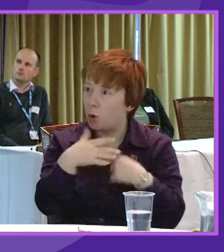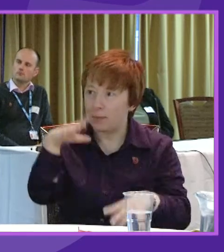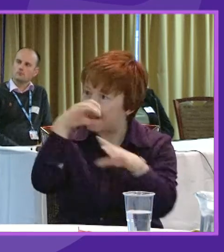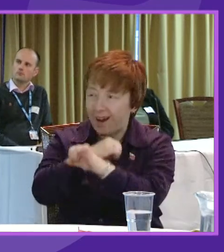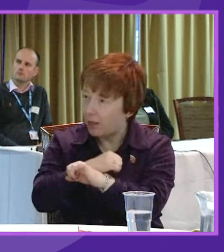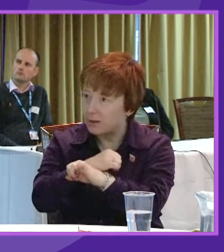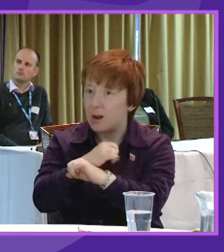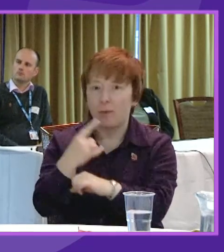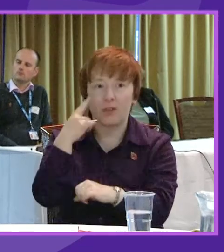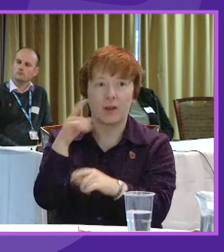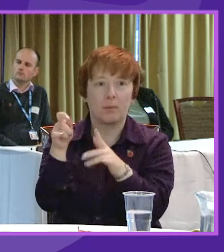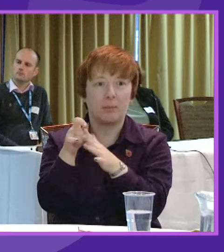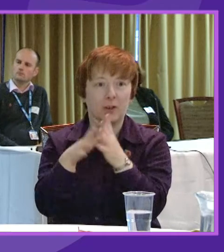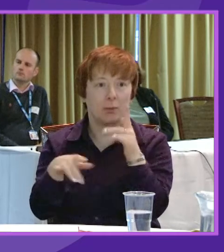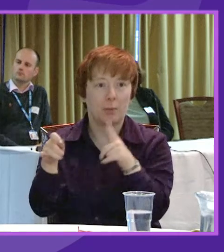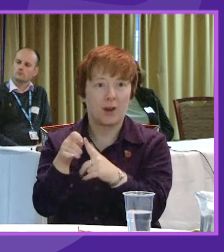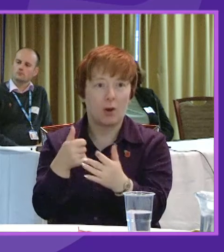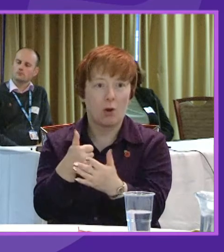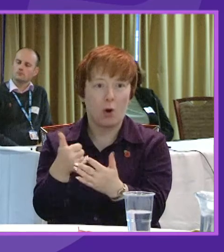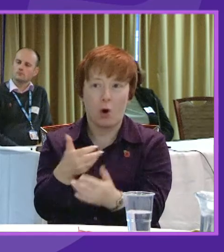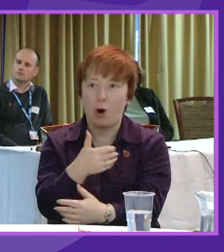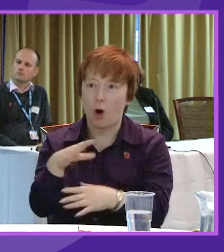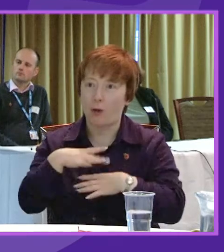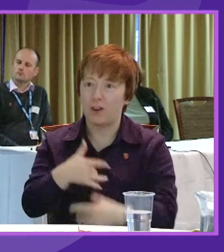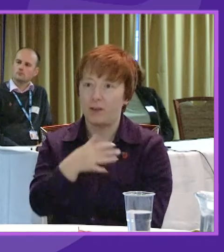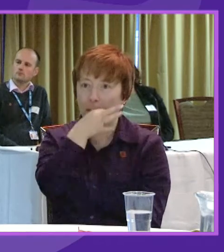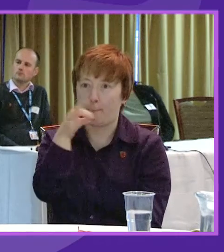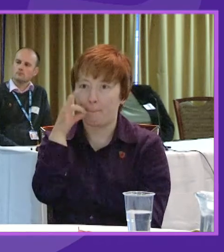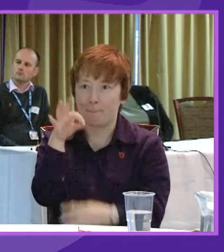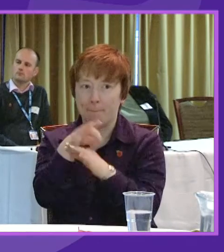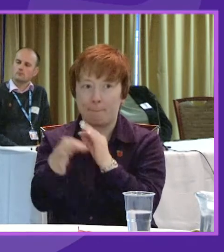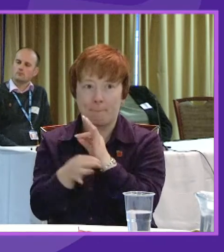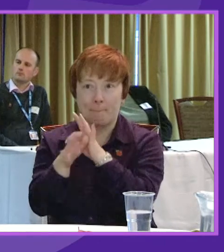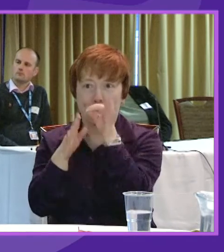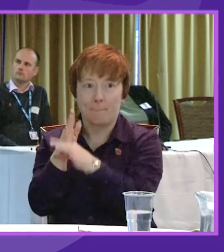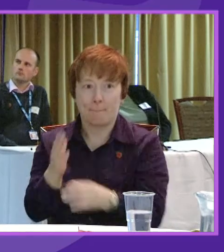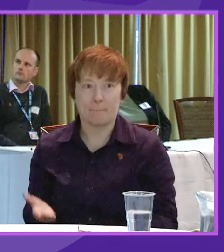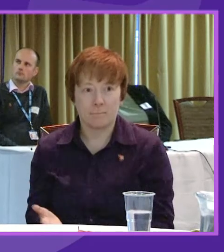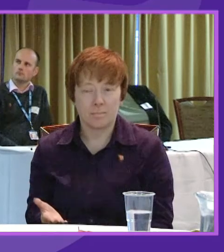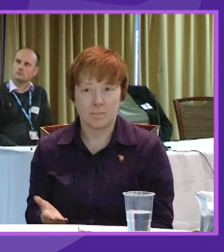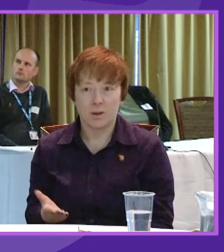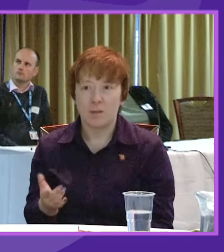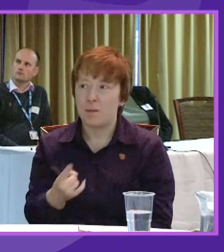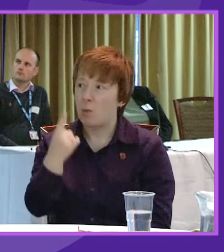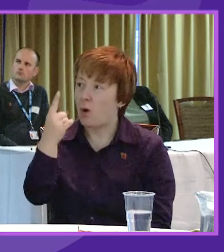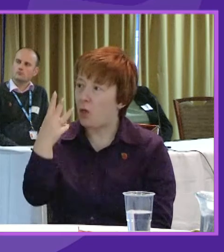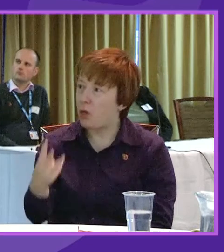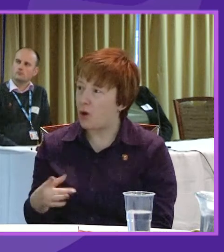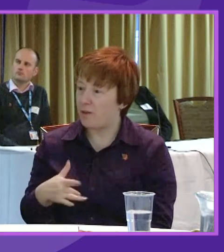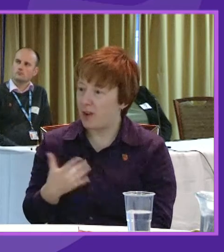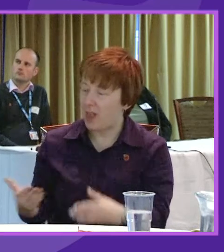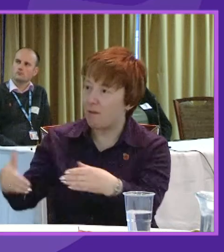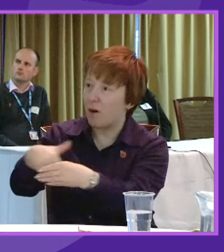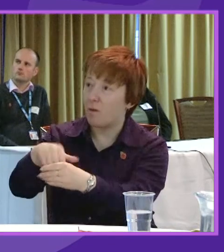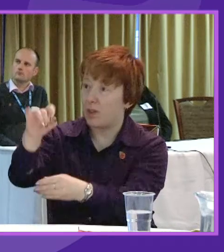silenced. But it suggests that PWPs always already feel that they are silenced. Only 1/3 feeling involved in decisions which affect them in their area